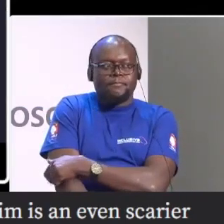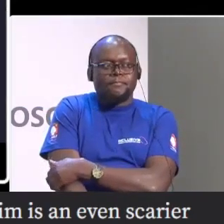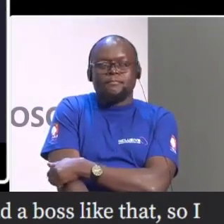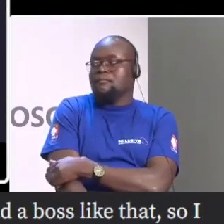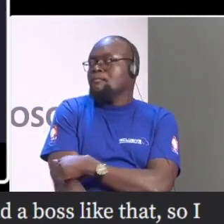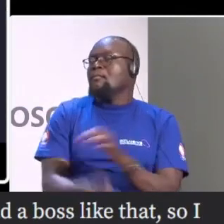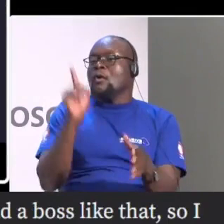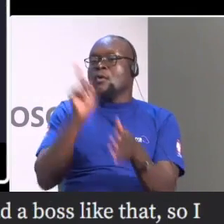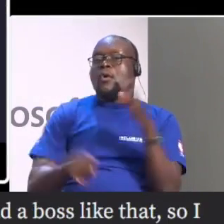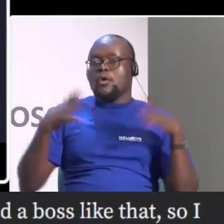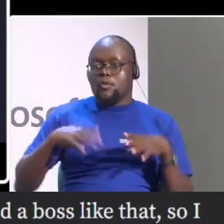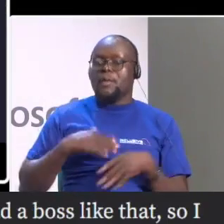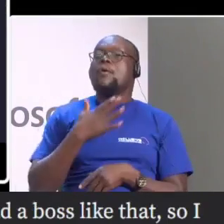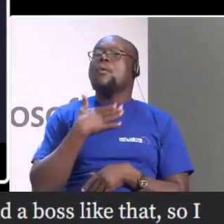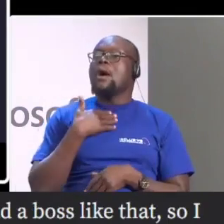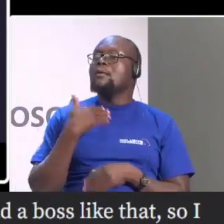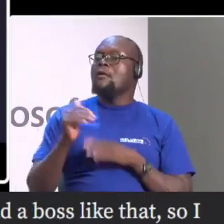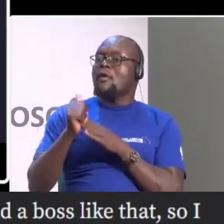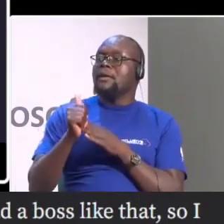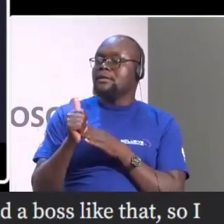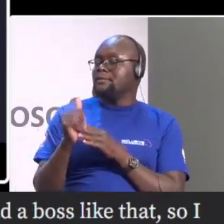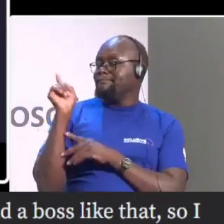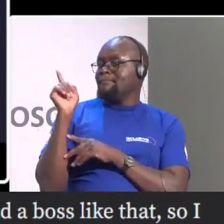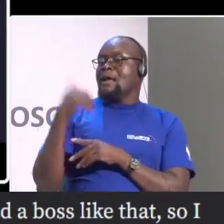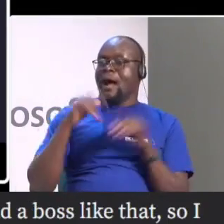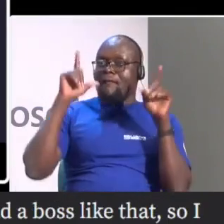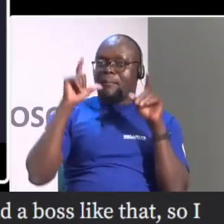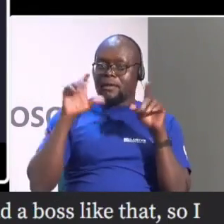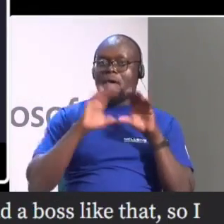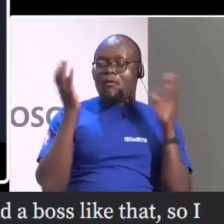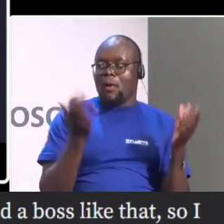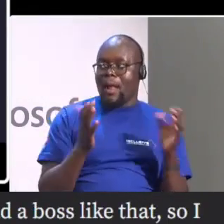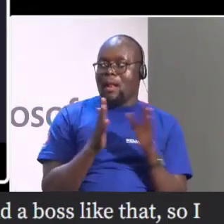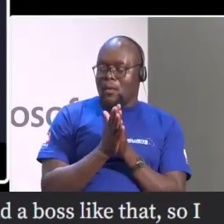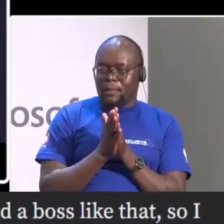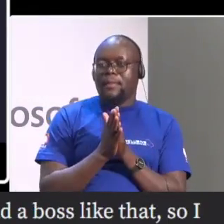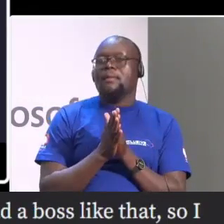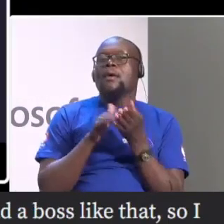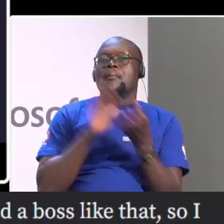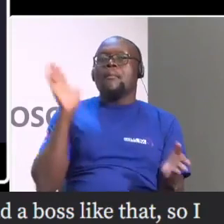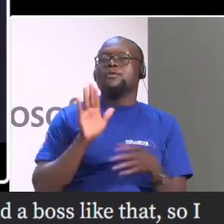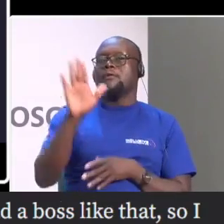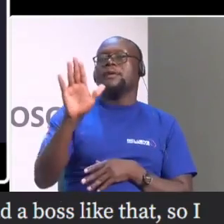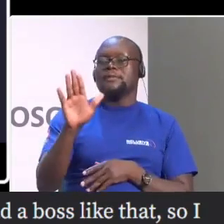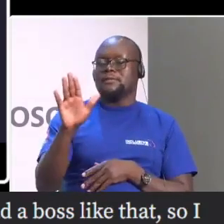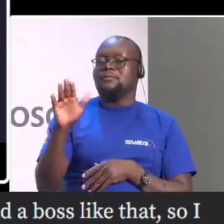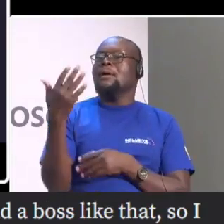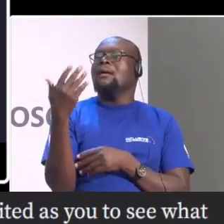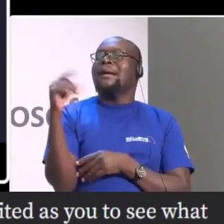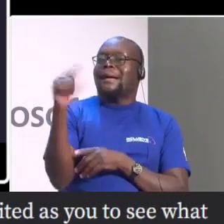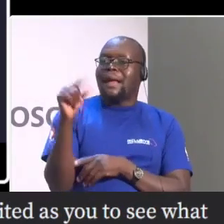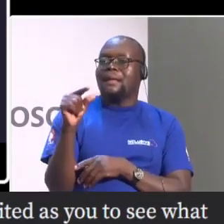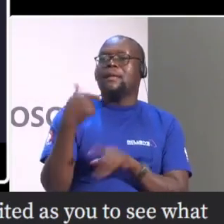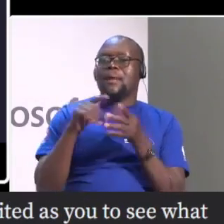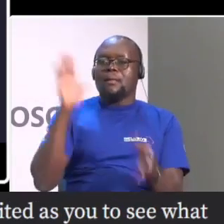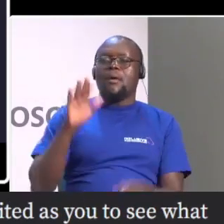So what do people want from leadership? On screen is a picture of the world with most of it's grayed out, but a lot of it is colored